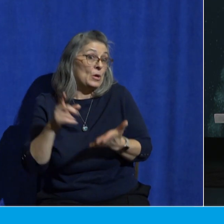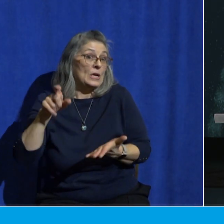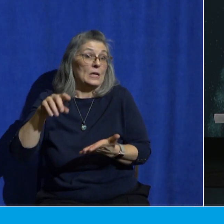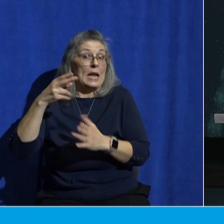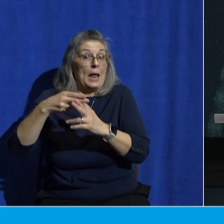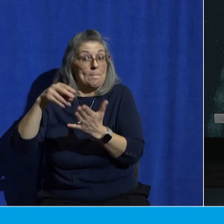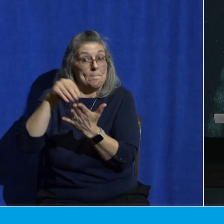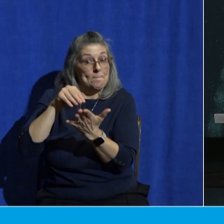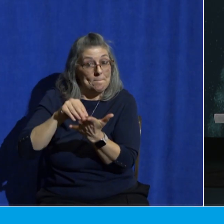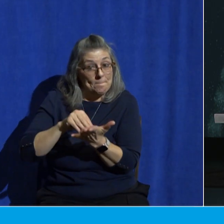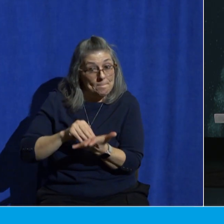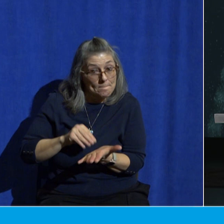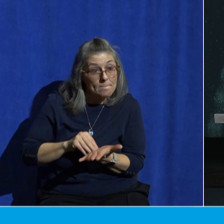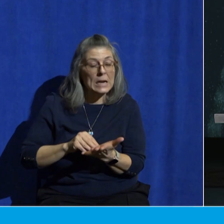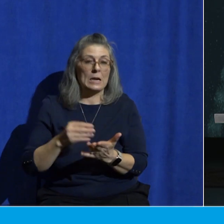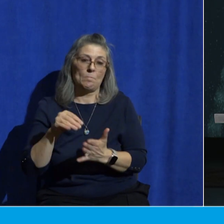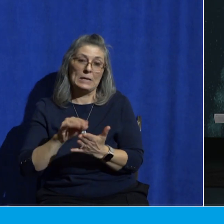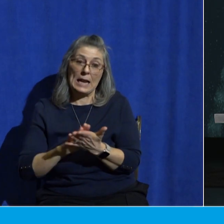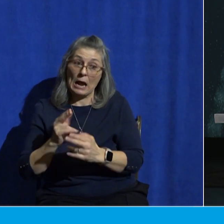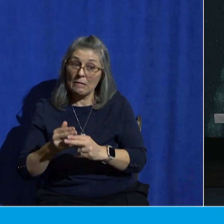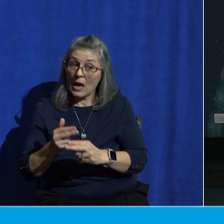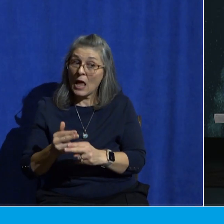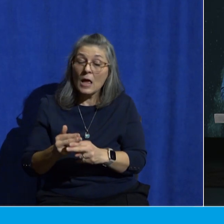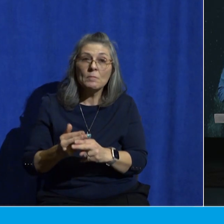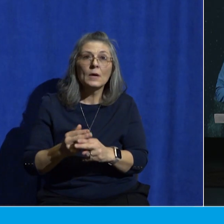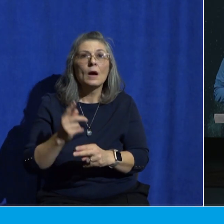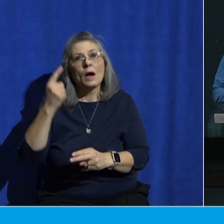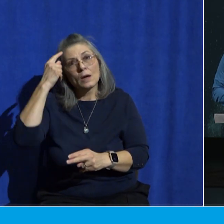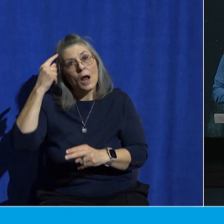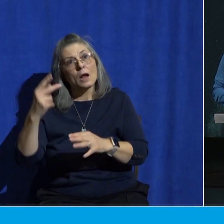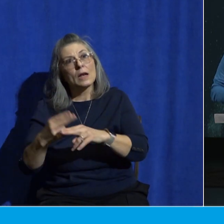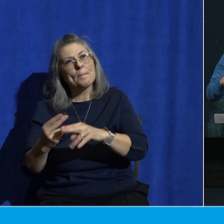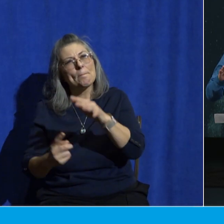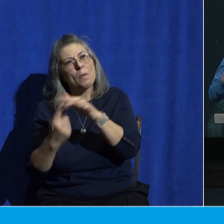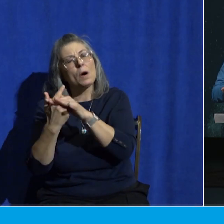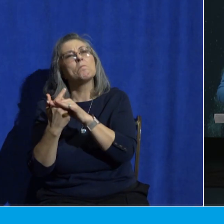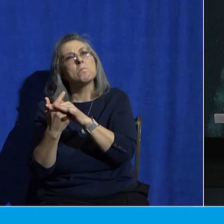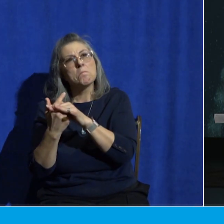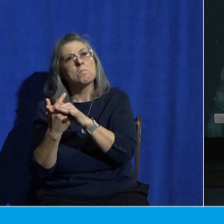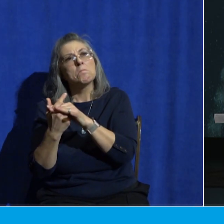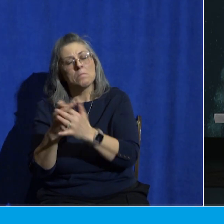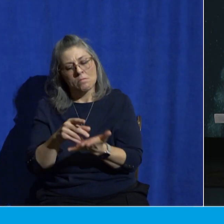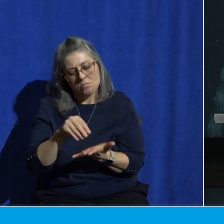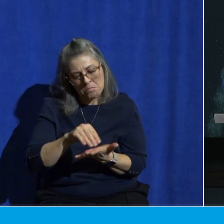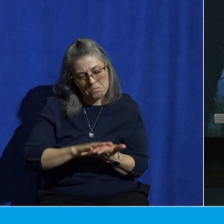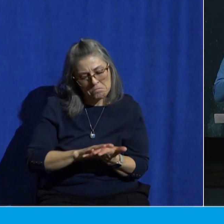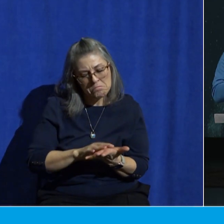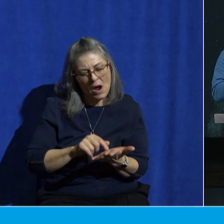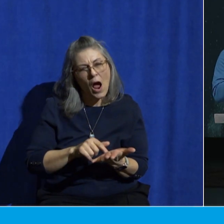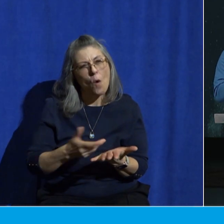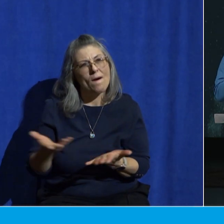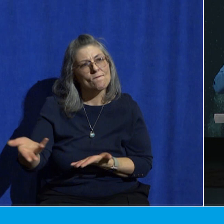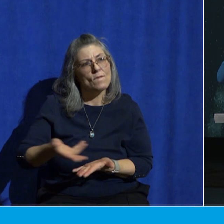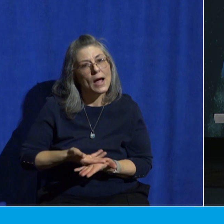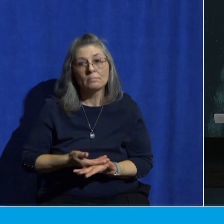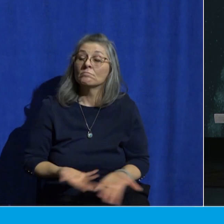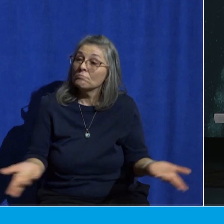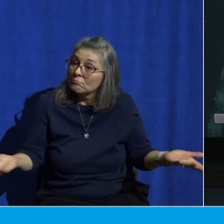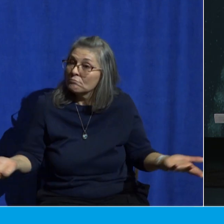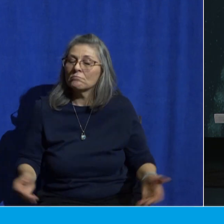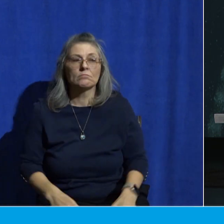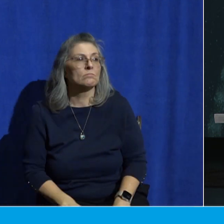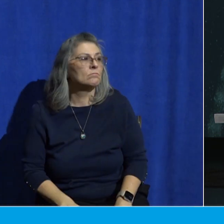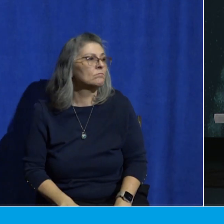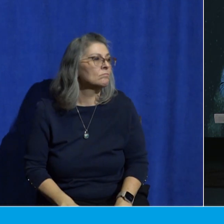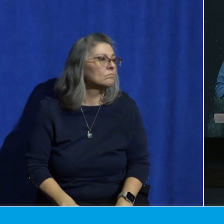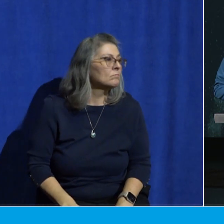names of people that come to your mind. Who in your sphere of influence, think family